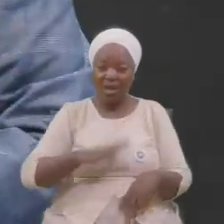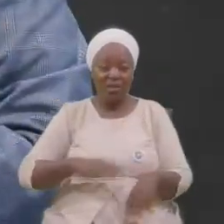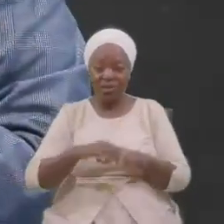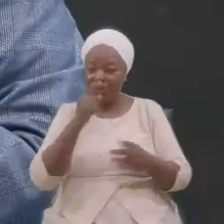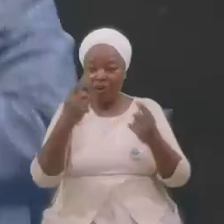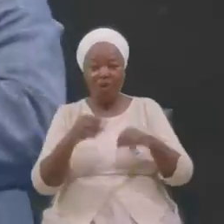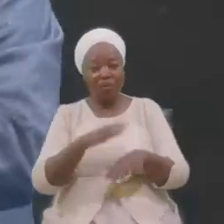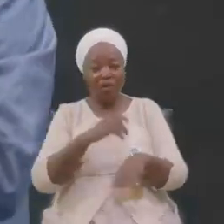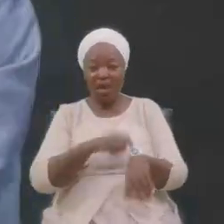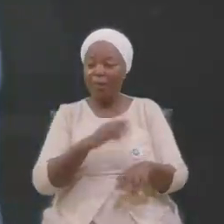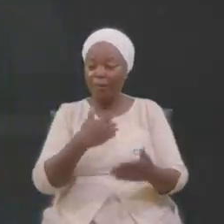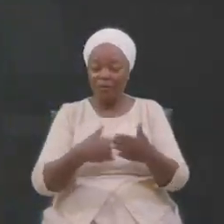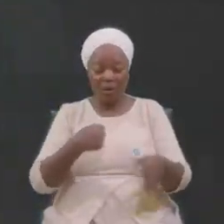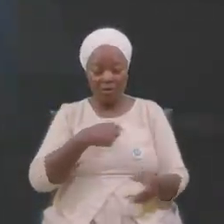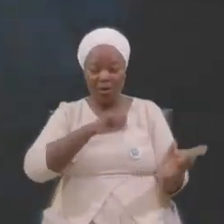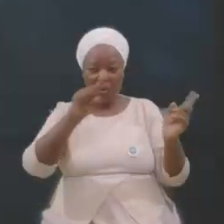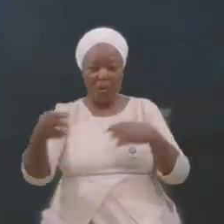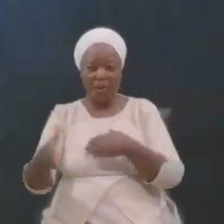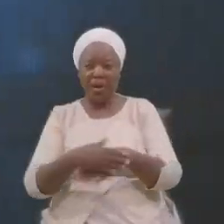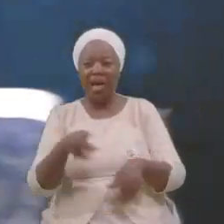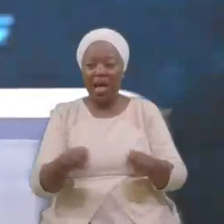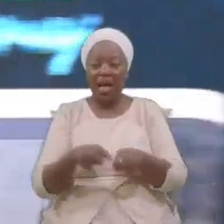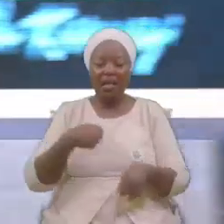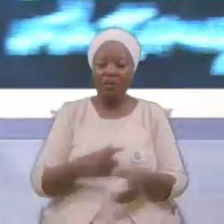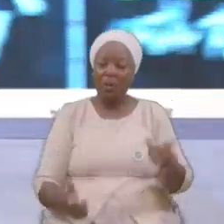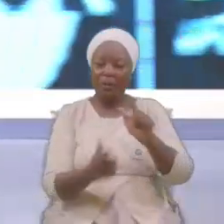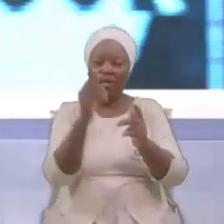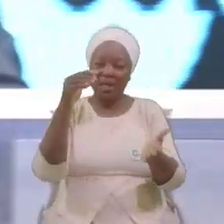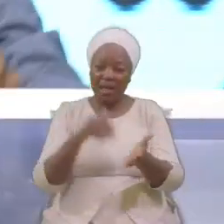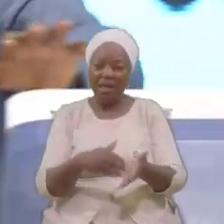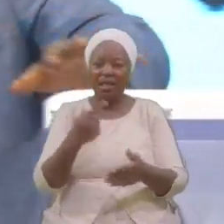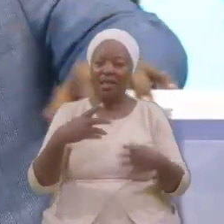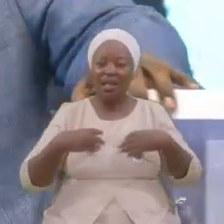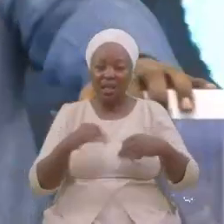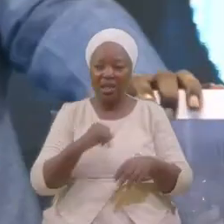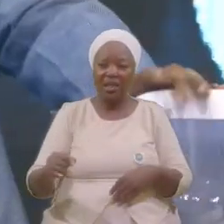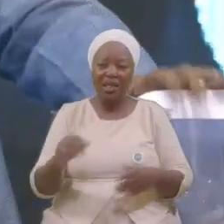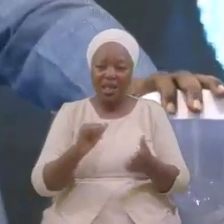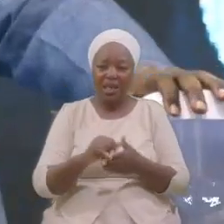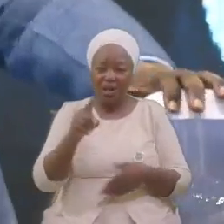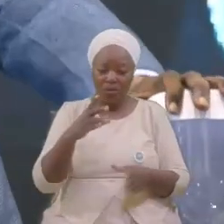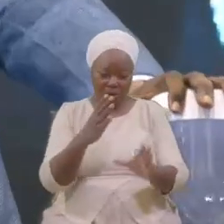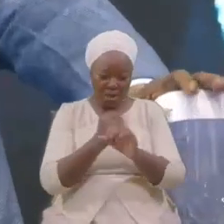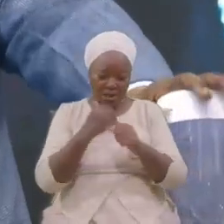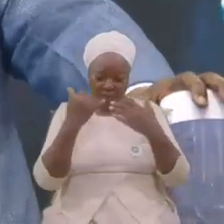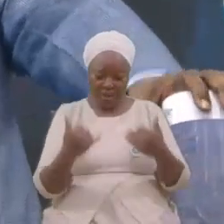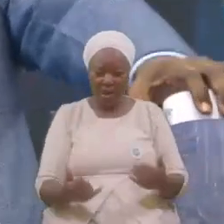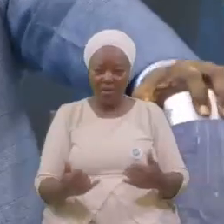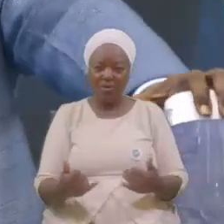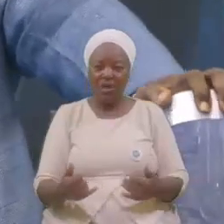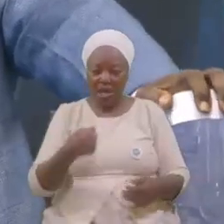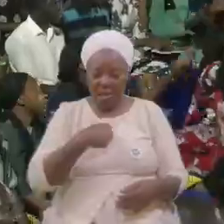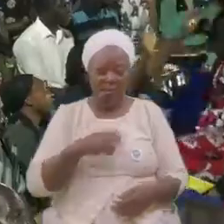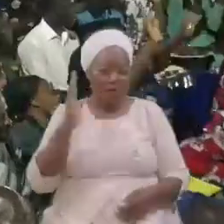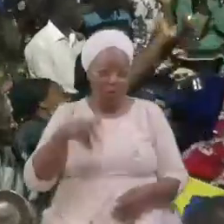I come back, as we meet again, the healing that you receive now, I'll still see it on